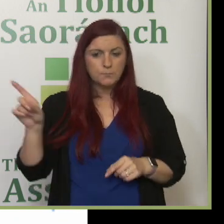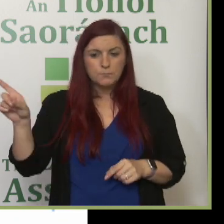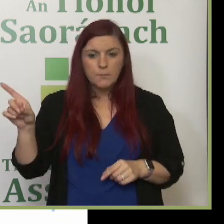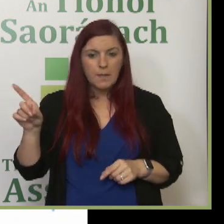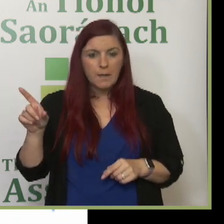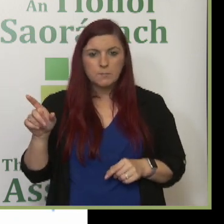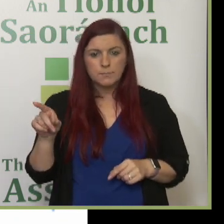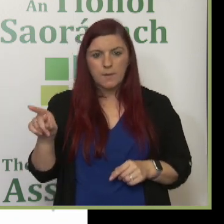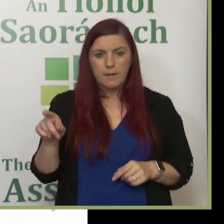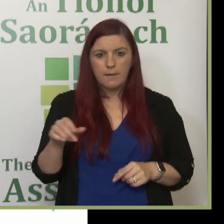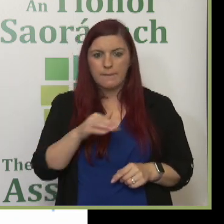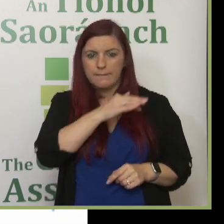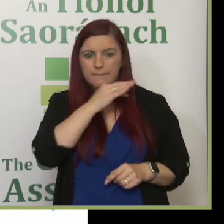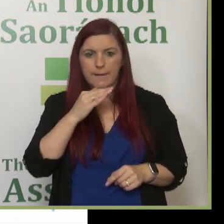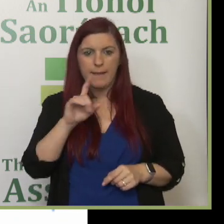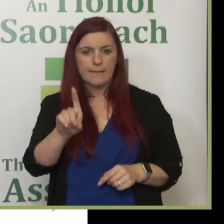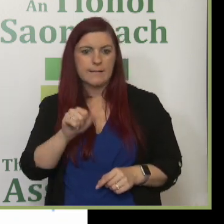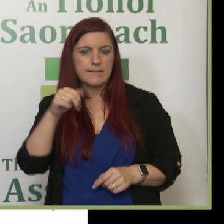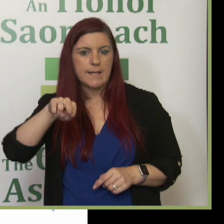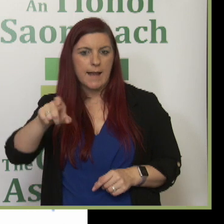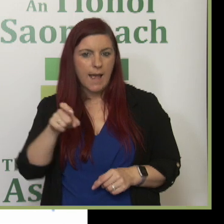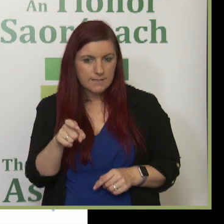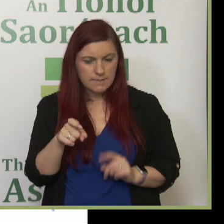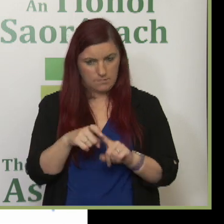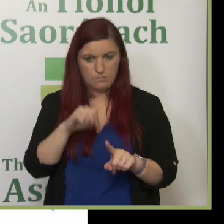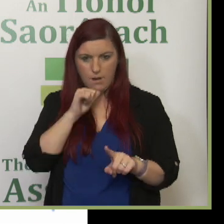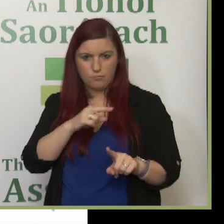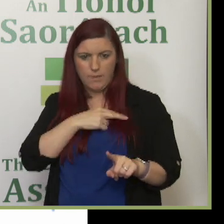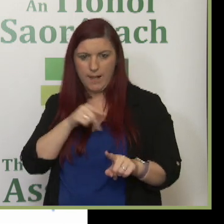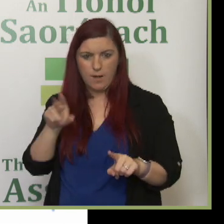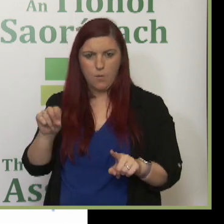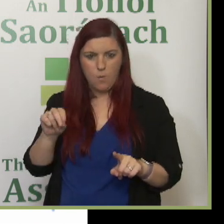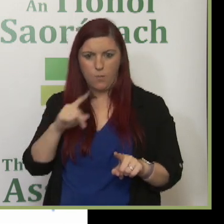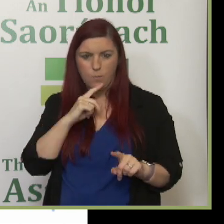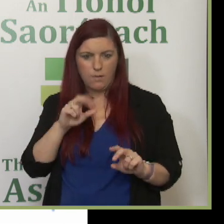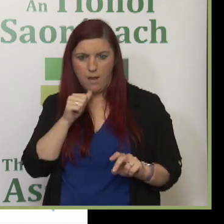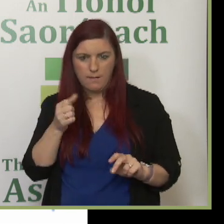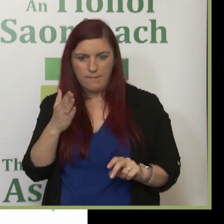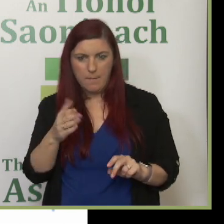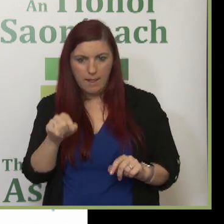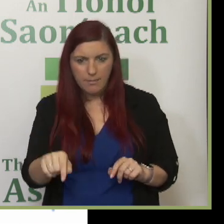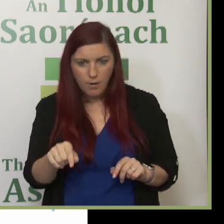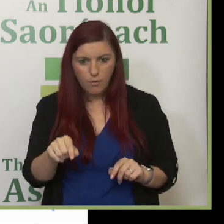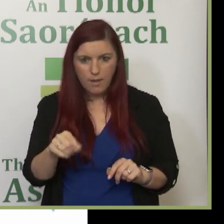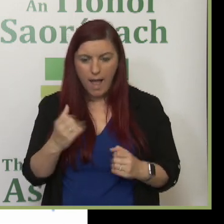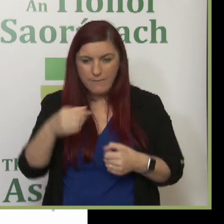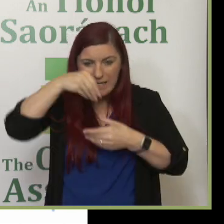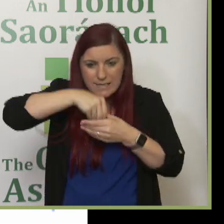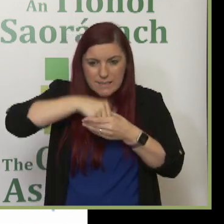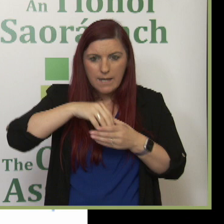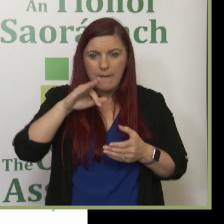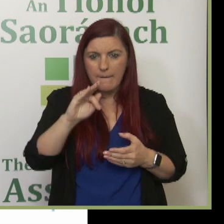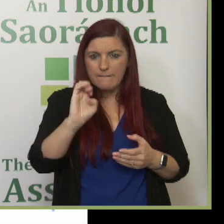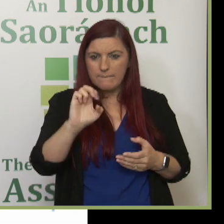Xanax, benzodiazepine bars. They're not actually available in this form in Europe usually, but these are fake bars, and they contain fentanyl, a highly